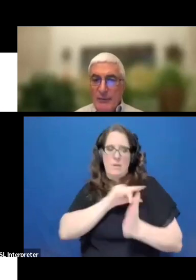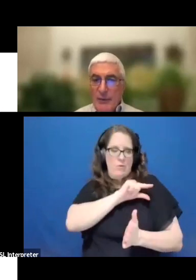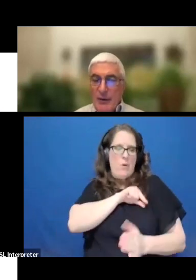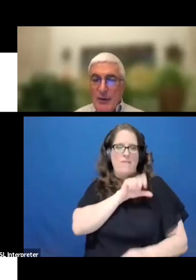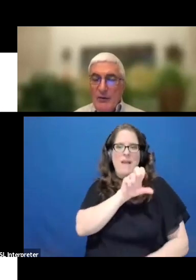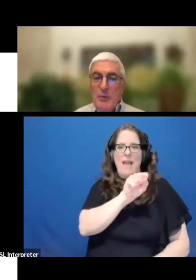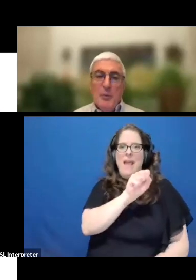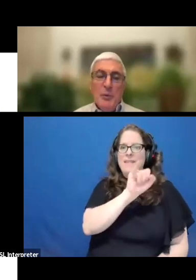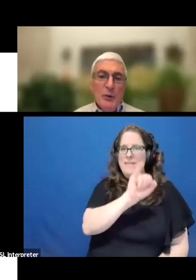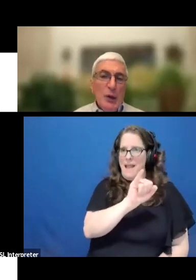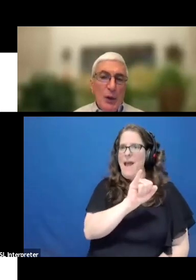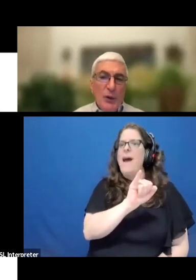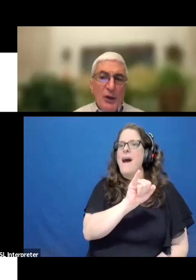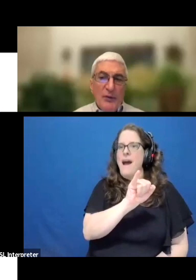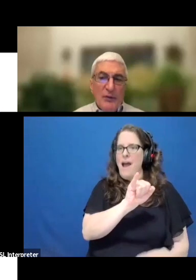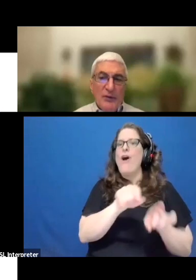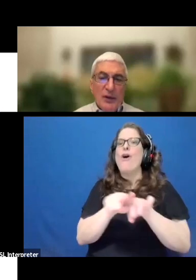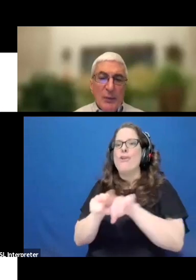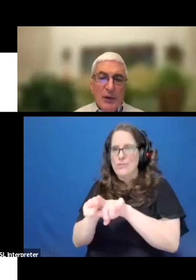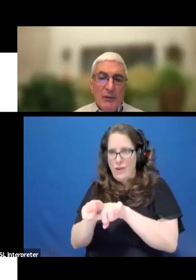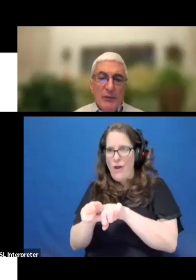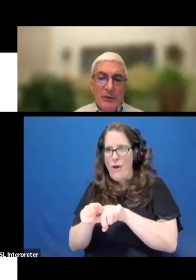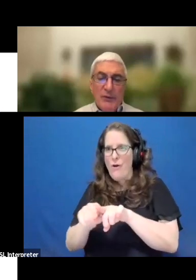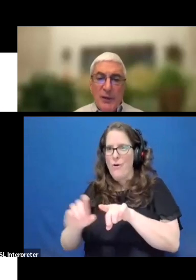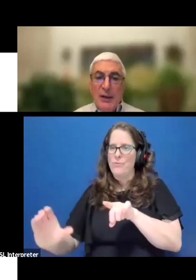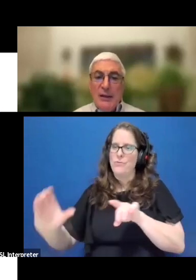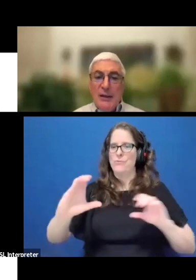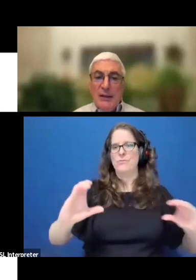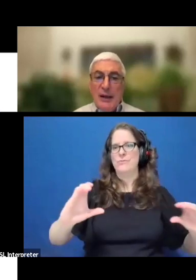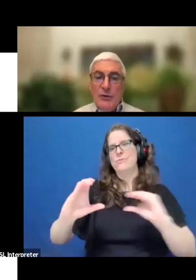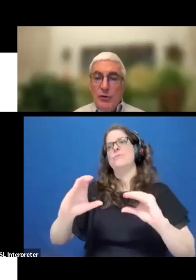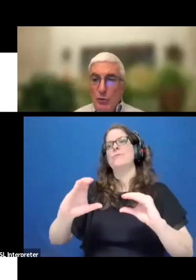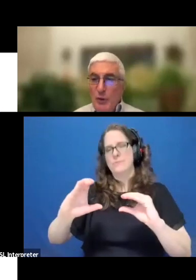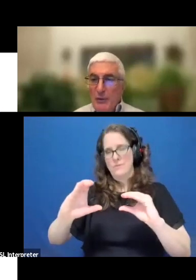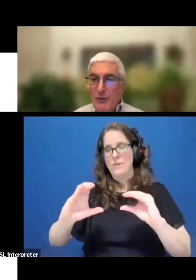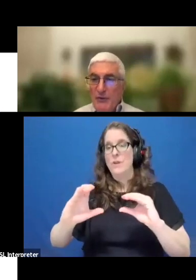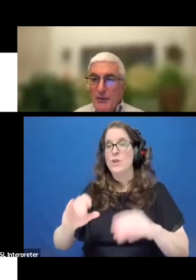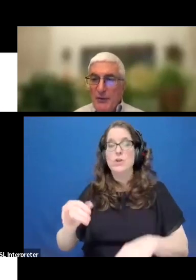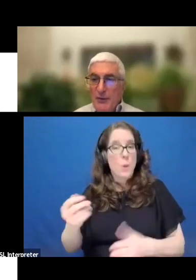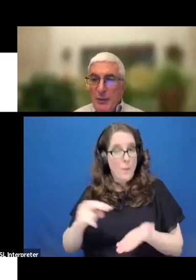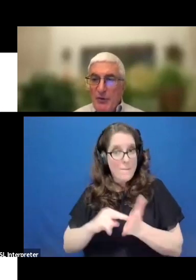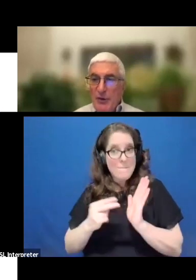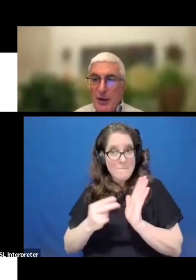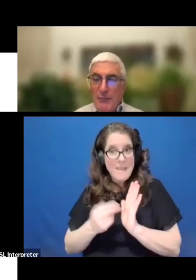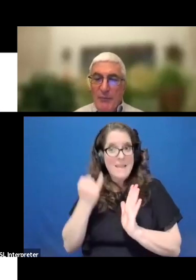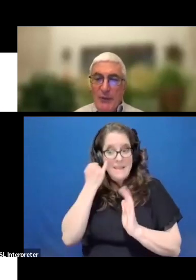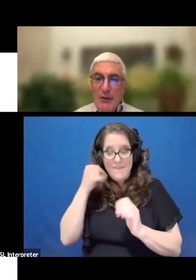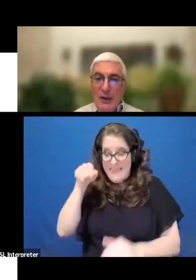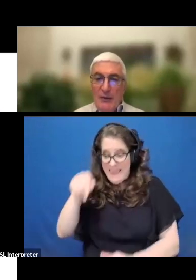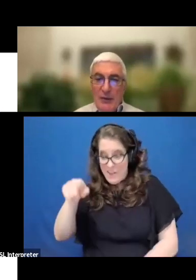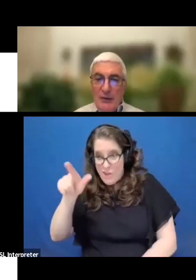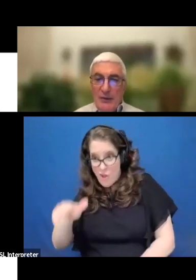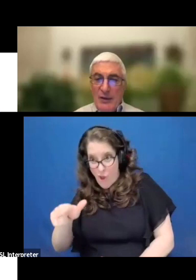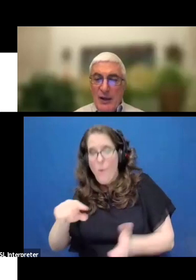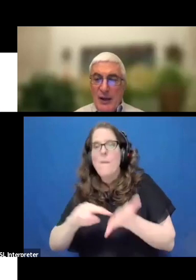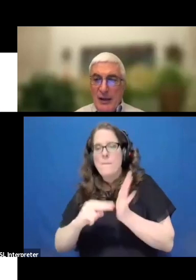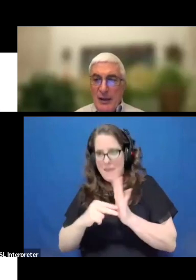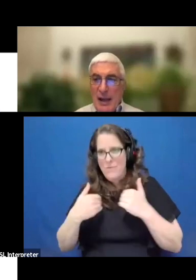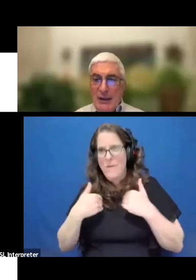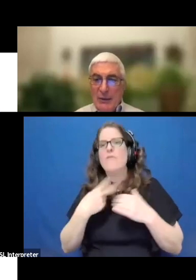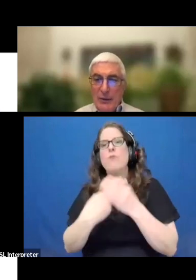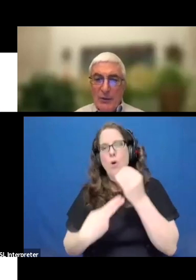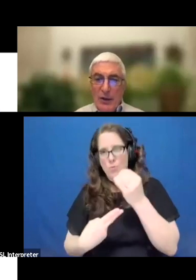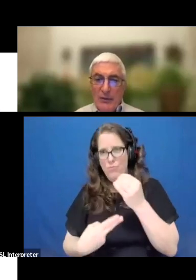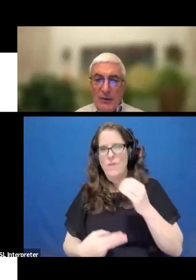SSI. So people with low SSDI benefits can get two benefits at the same time,